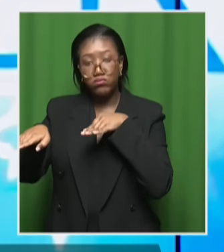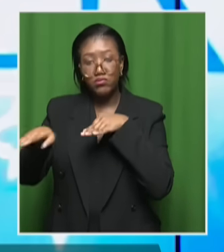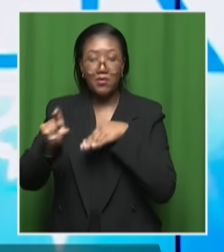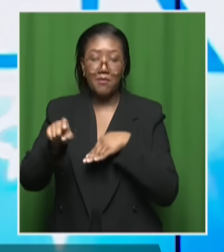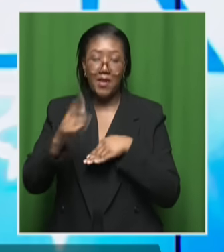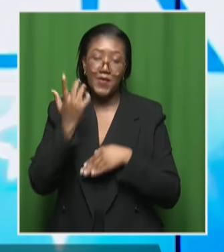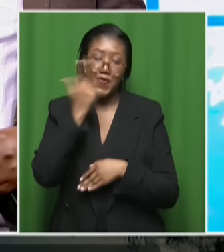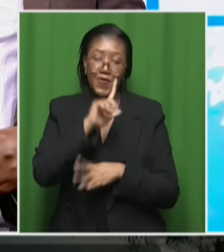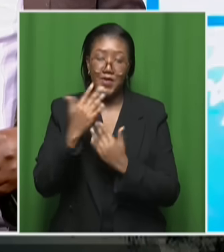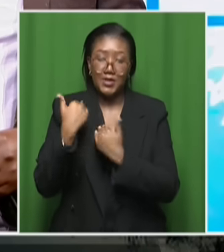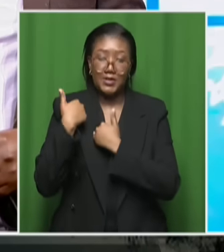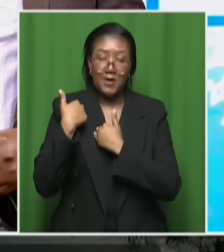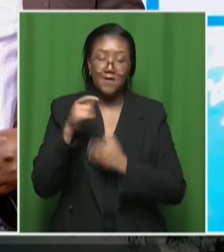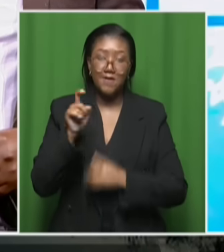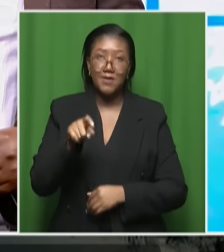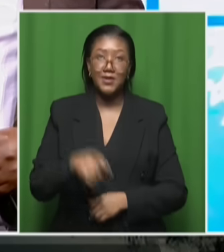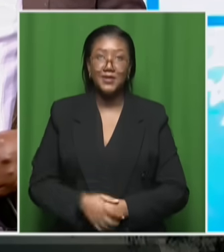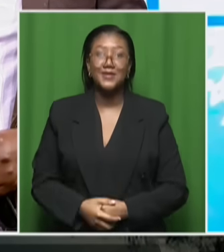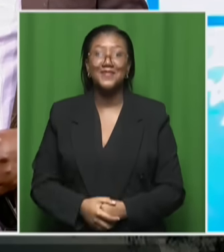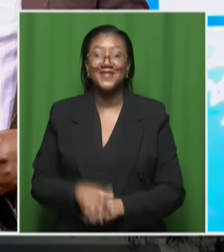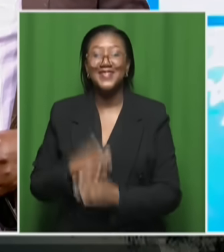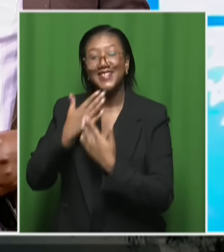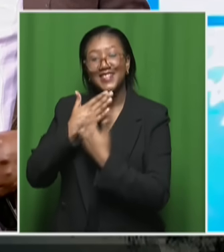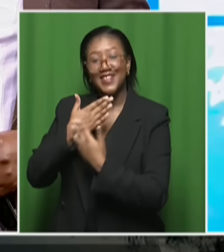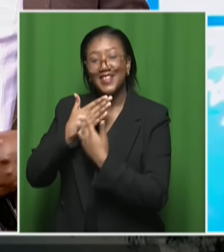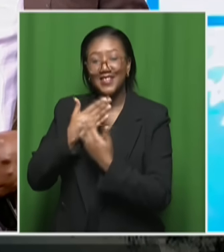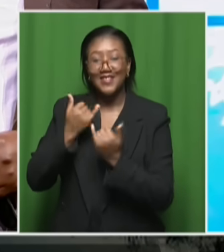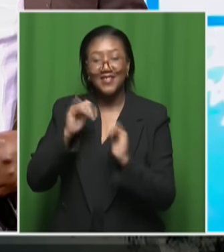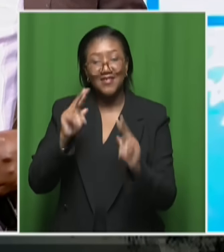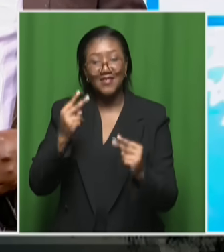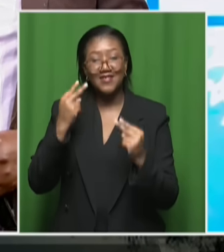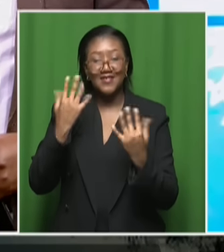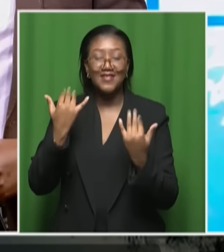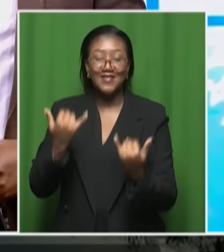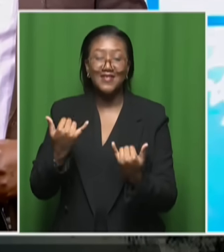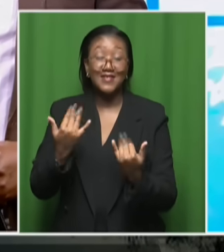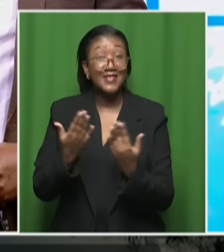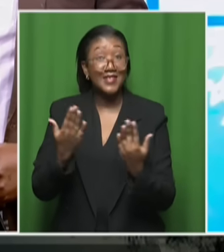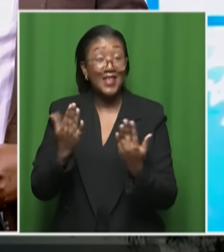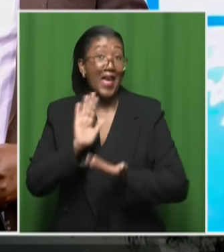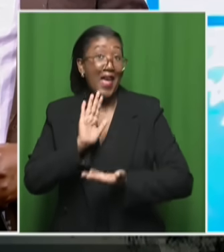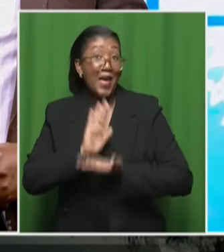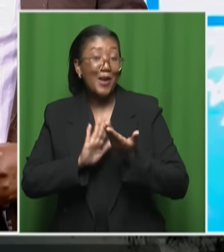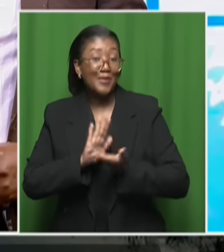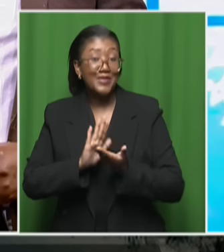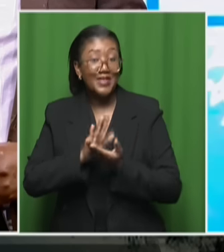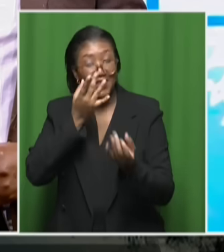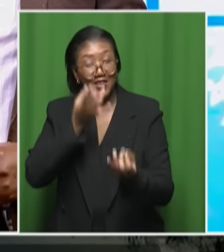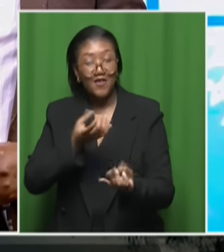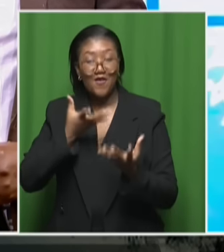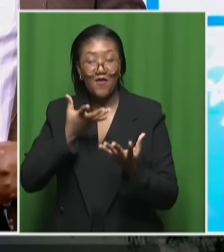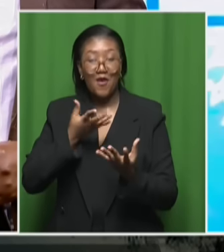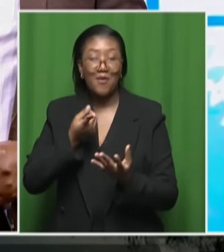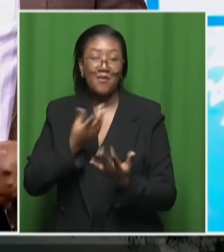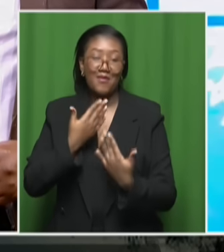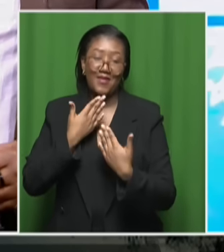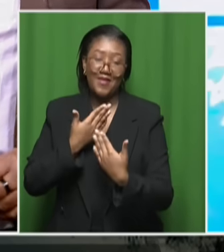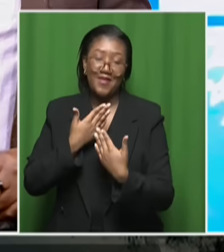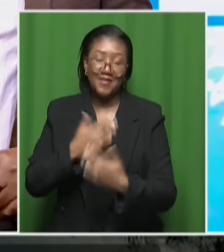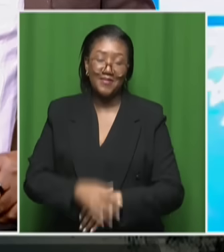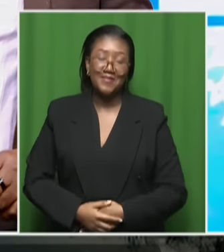right, Azwi, thank you for joining us, and thank you for that succinct update. Of course, we are monitoring all those developments here at the SABC as it